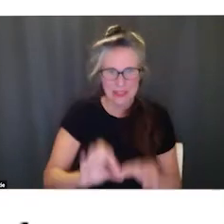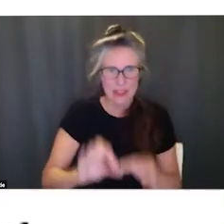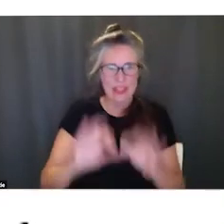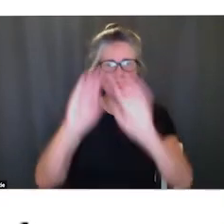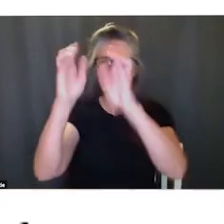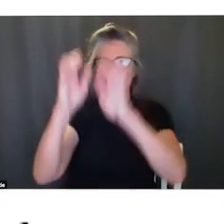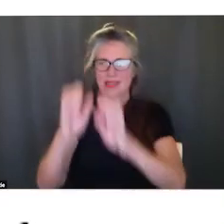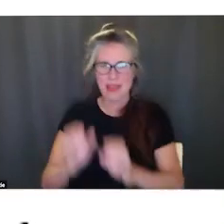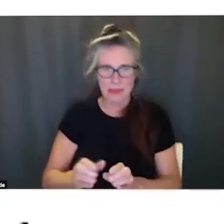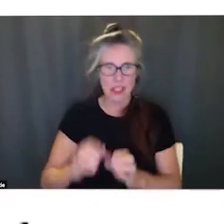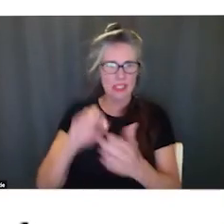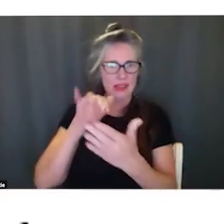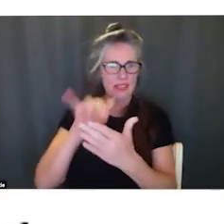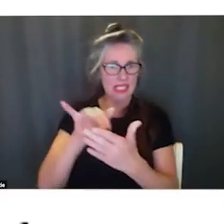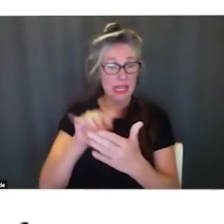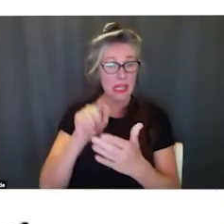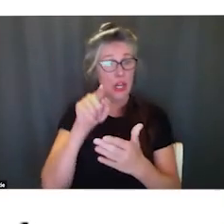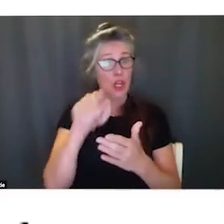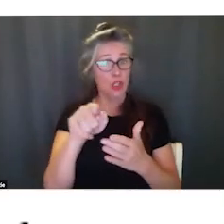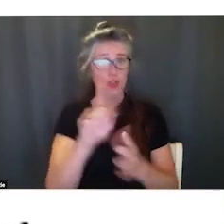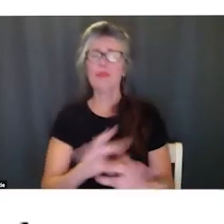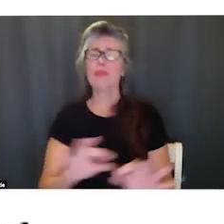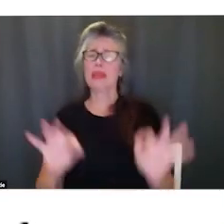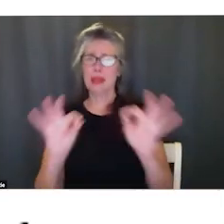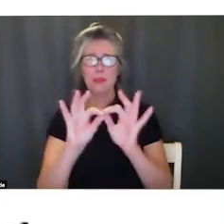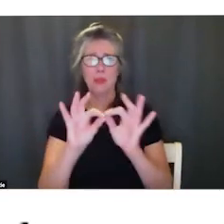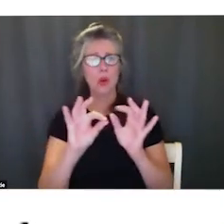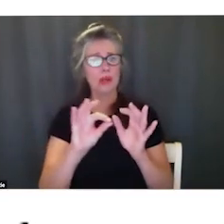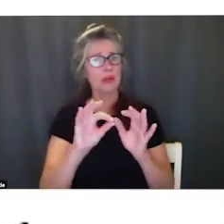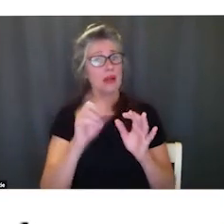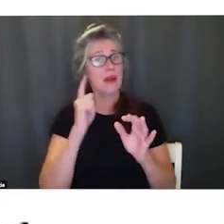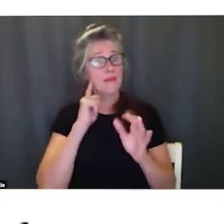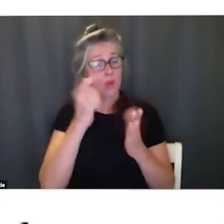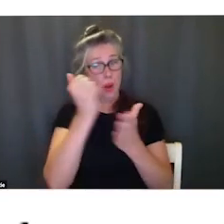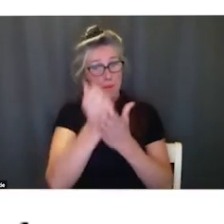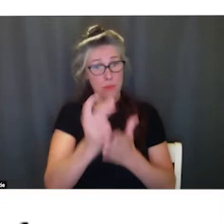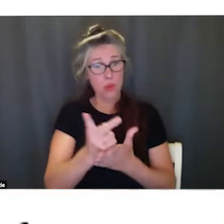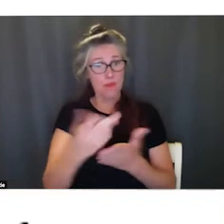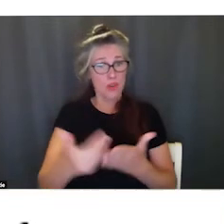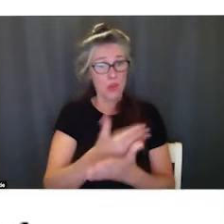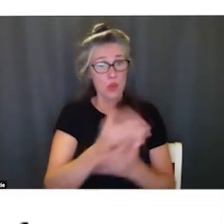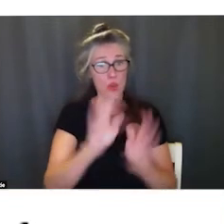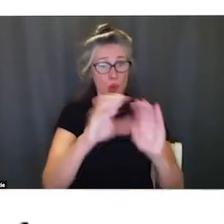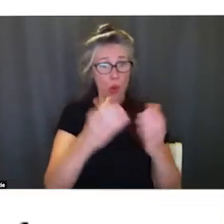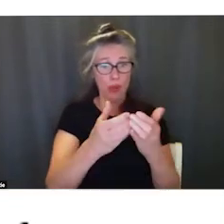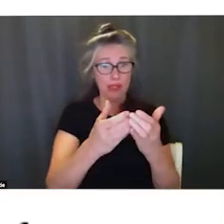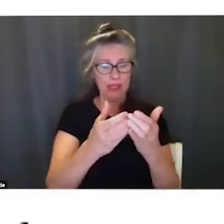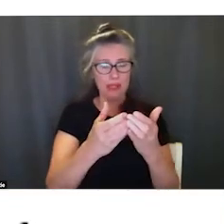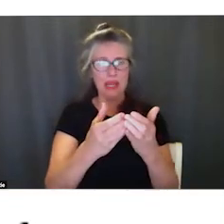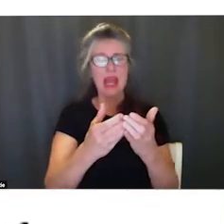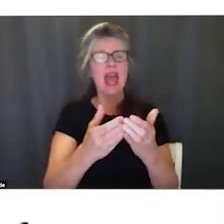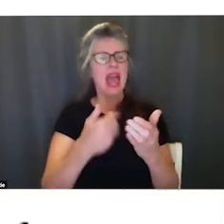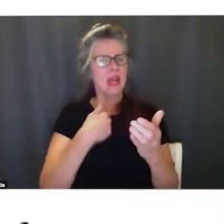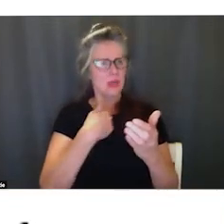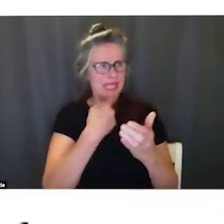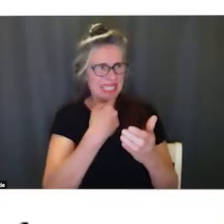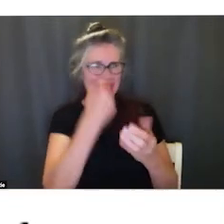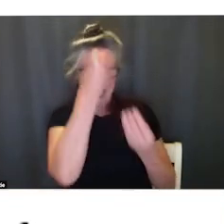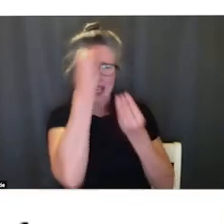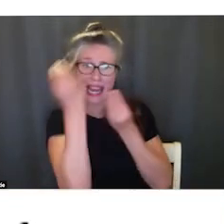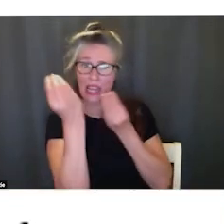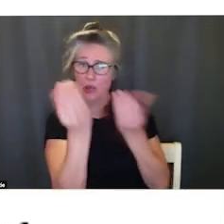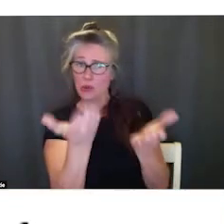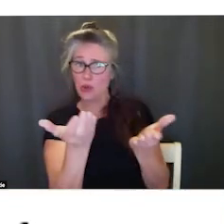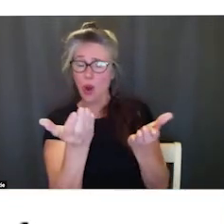areas. You all have been instrumental over the years in approving new courses, and we always specify and call out to you